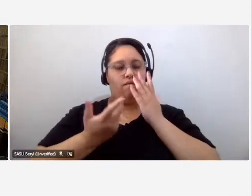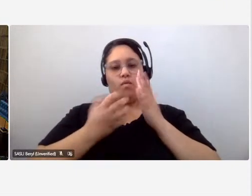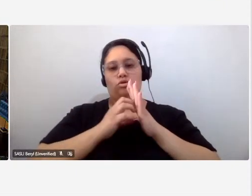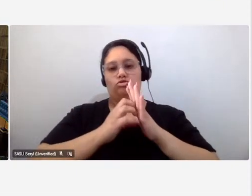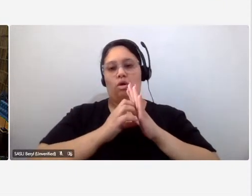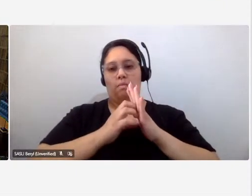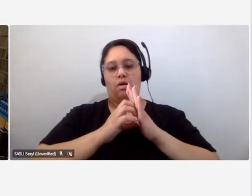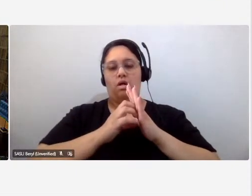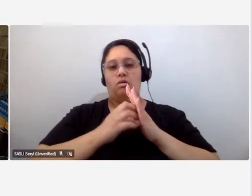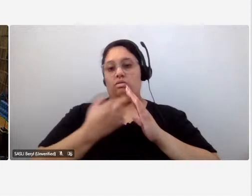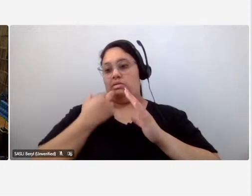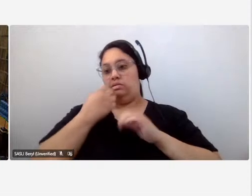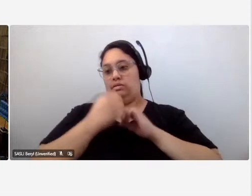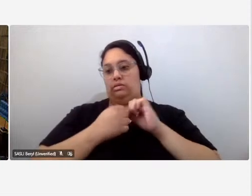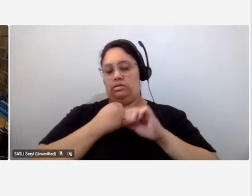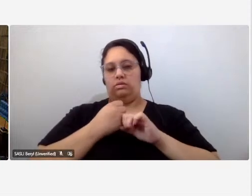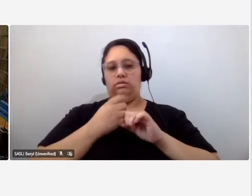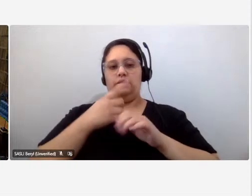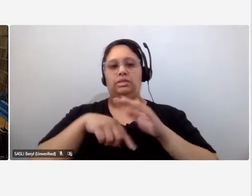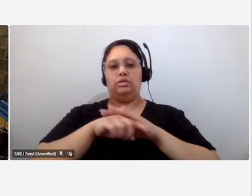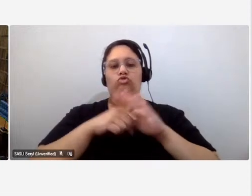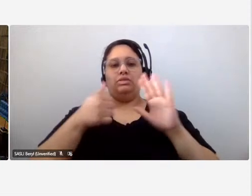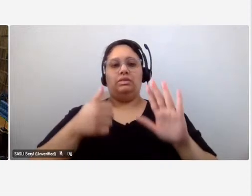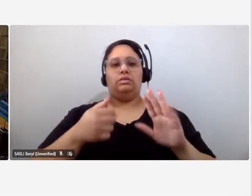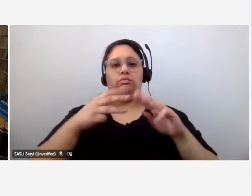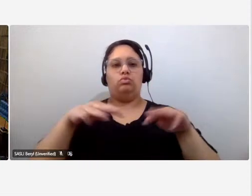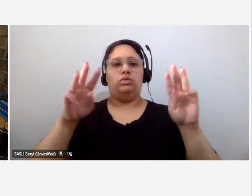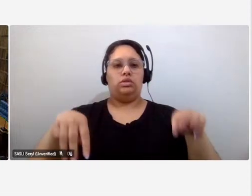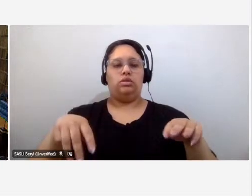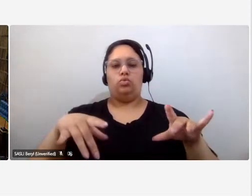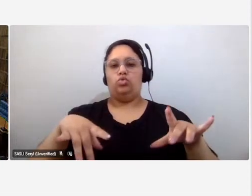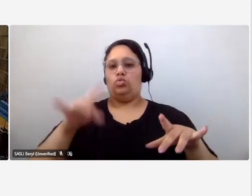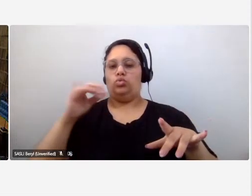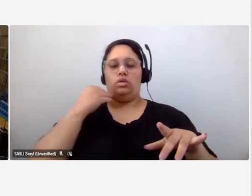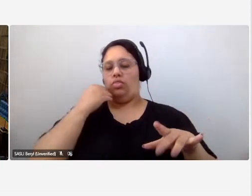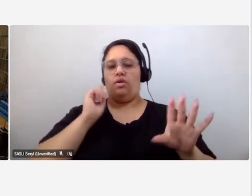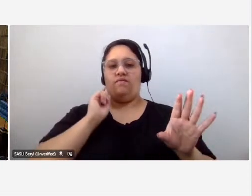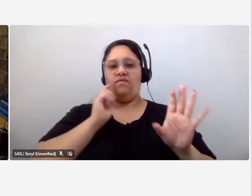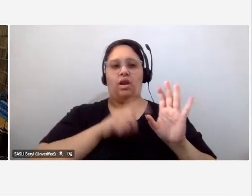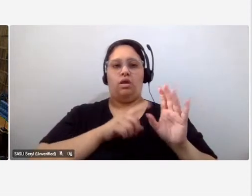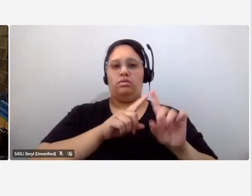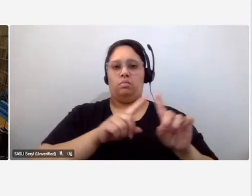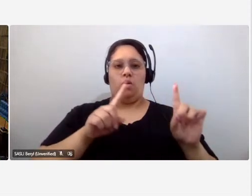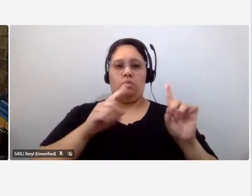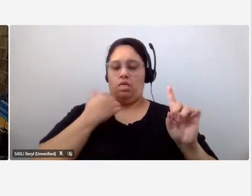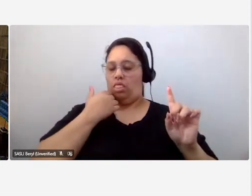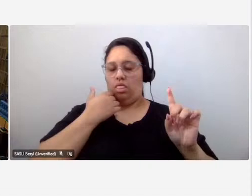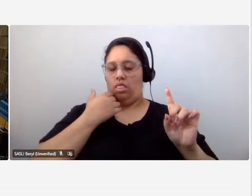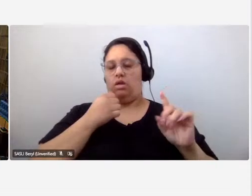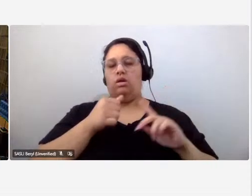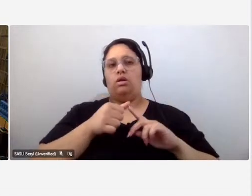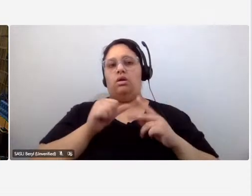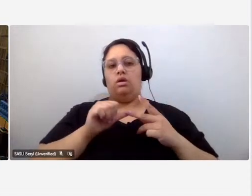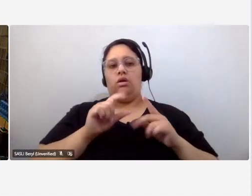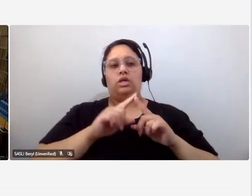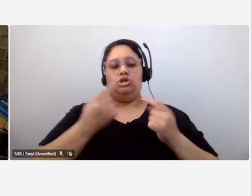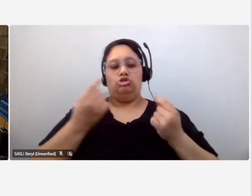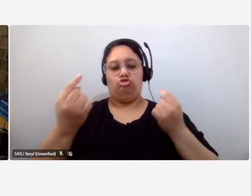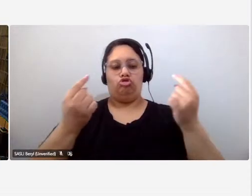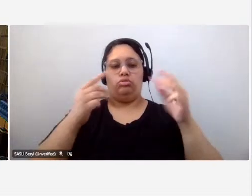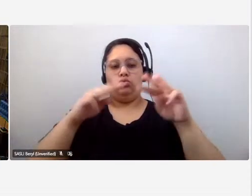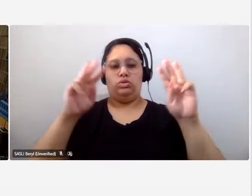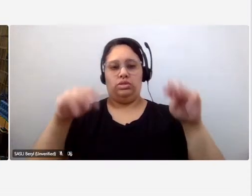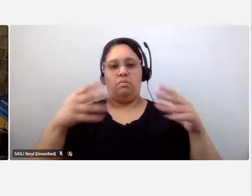example, in recent years, the District 6 Museum, for example, chose not to affiliate to the department. Each museum also